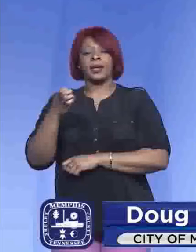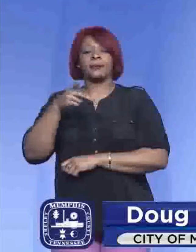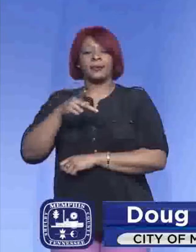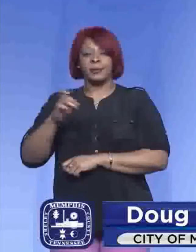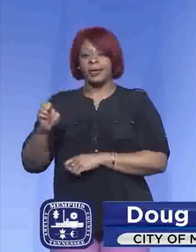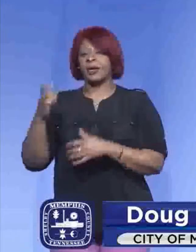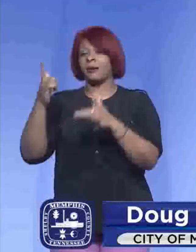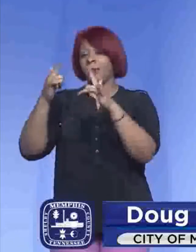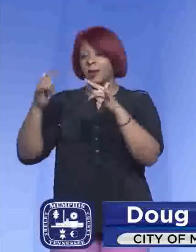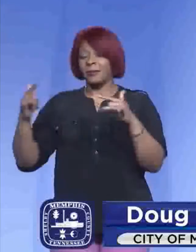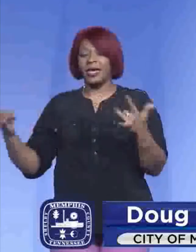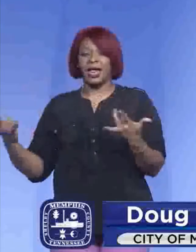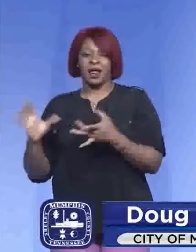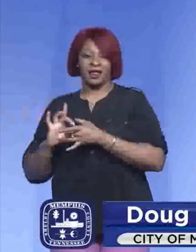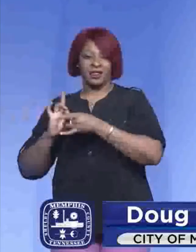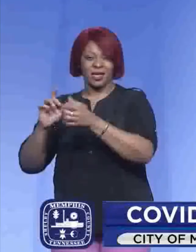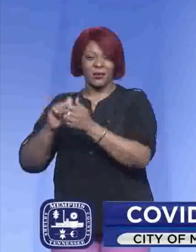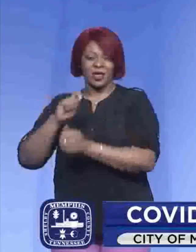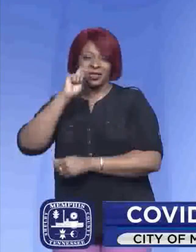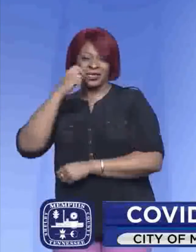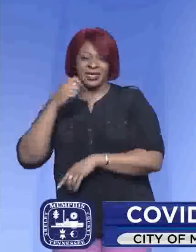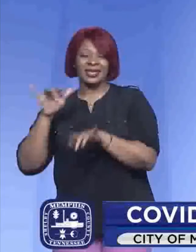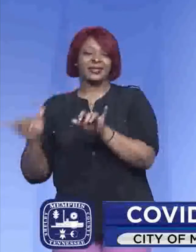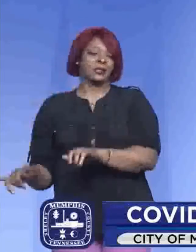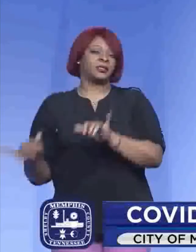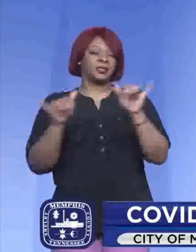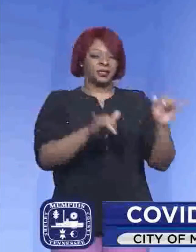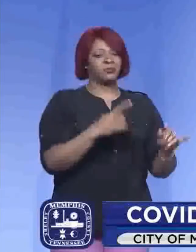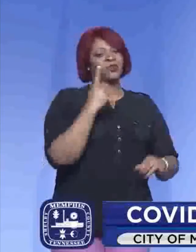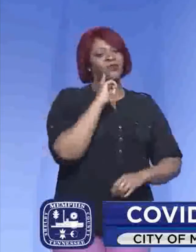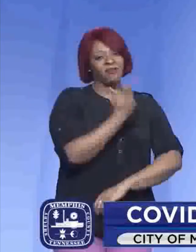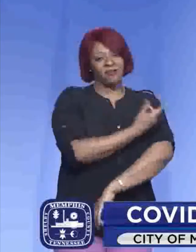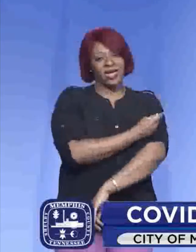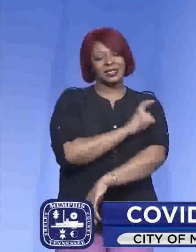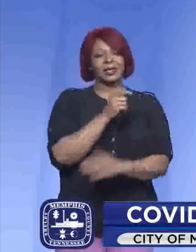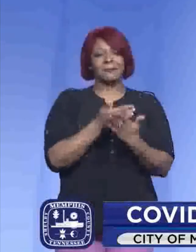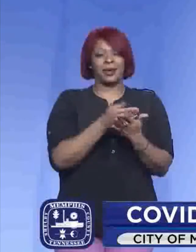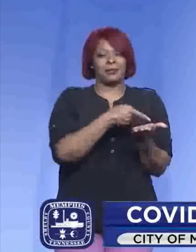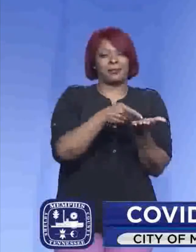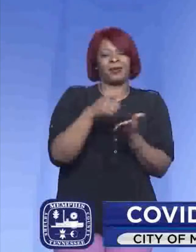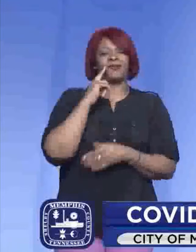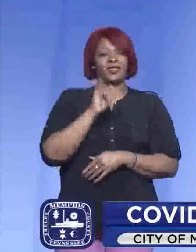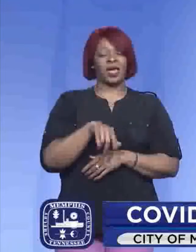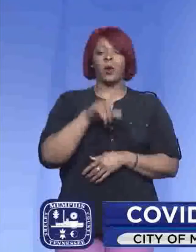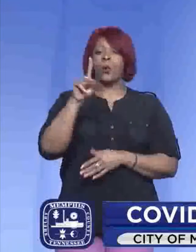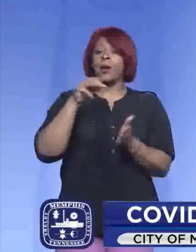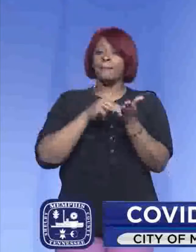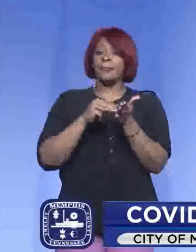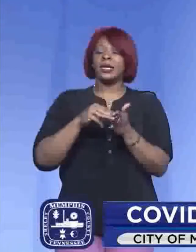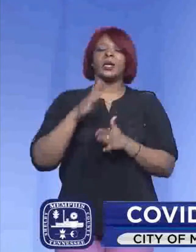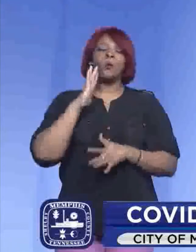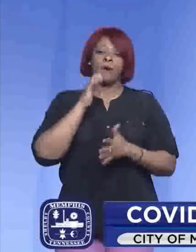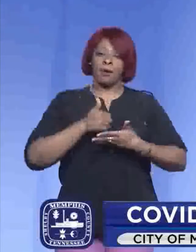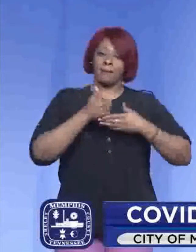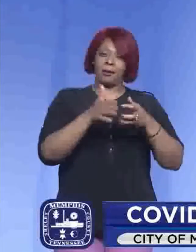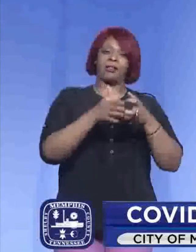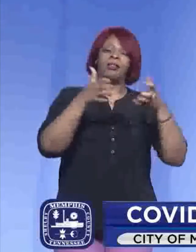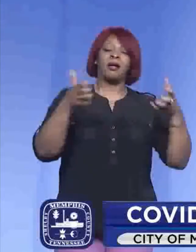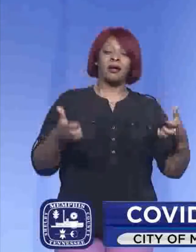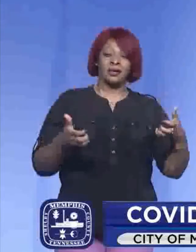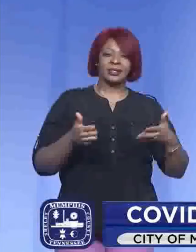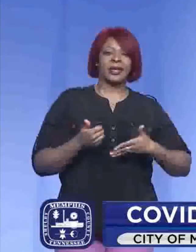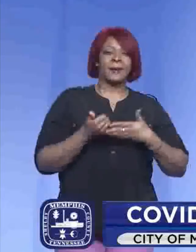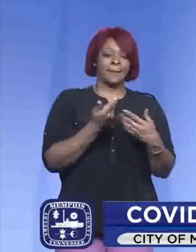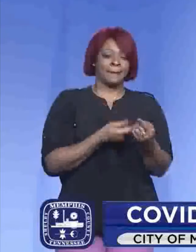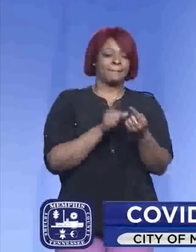PPE that goes along with it, similar needs here for vaccines. So the $1 million will go a long way to helping us